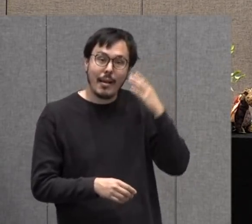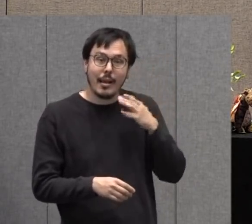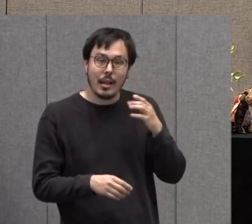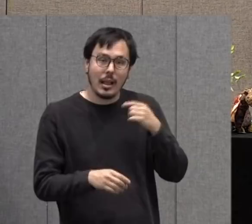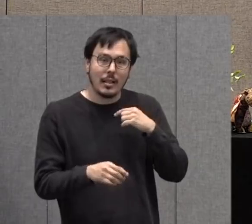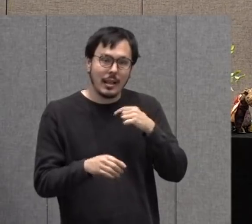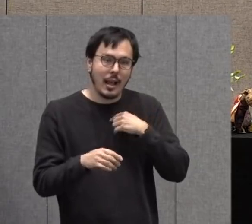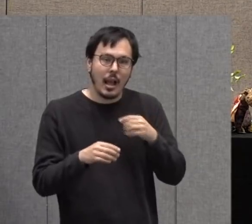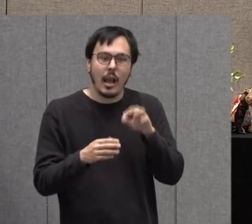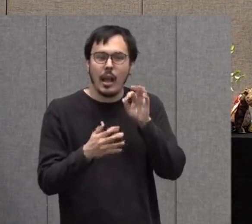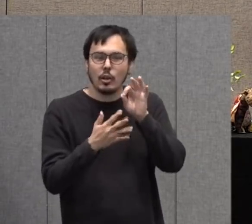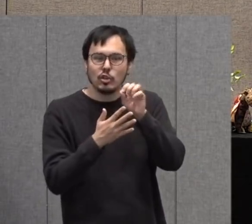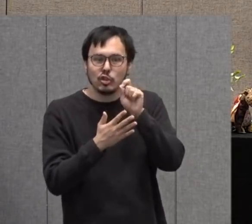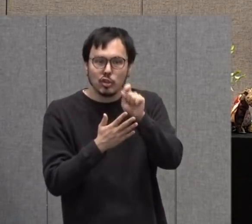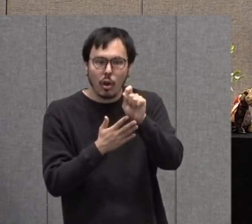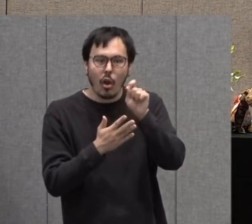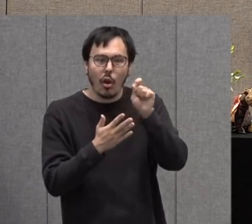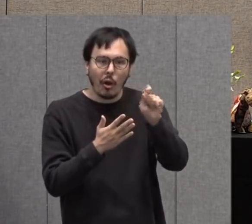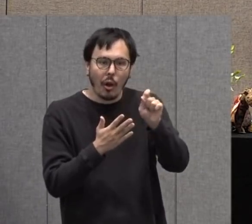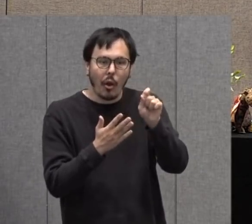13. 9,